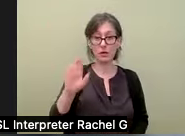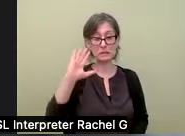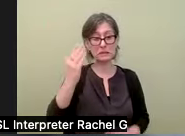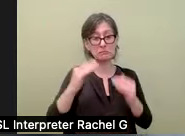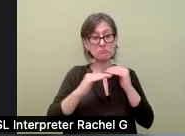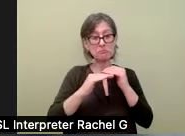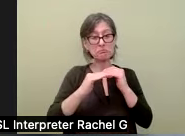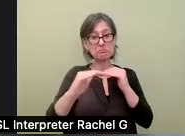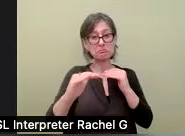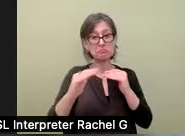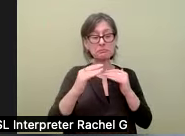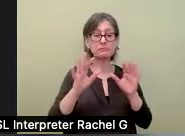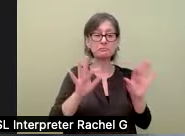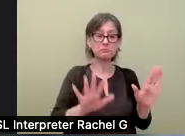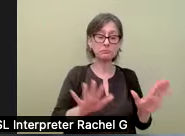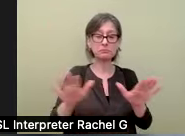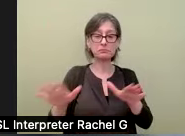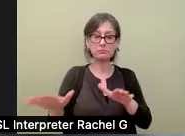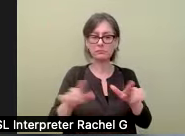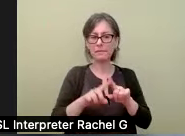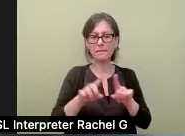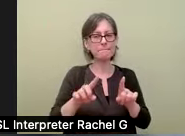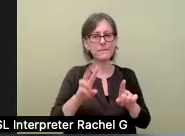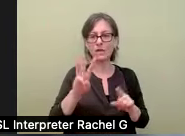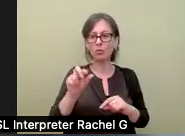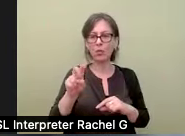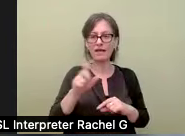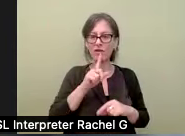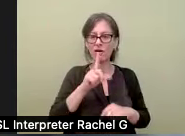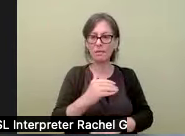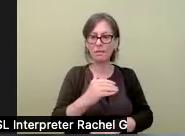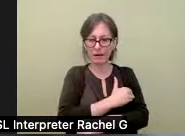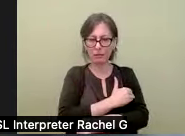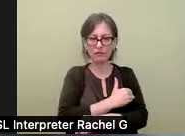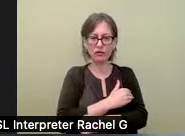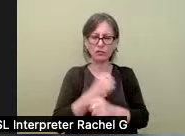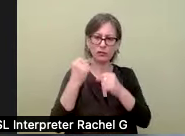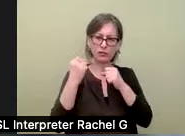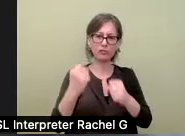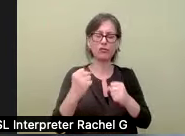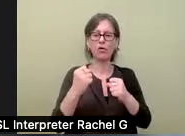innocent, but yet those waves are so powerful and so strong that